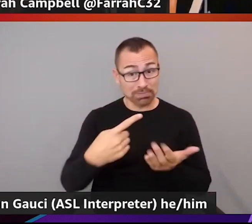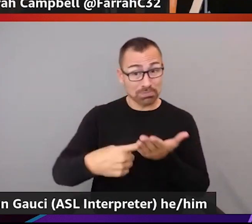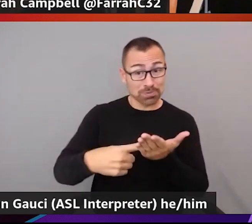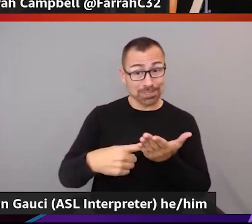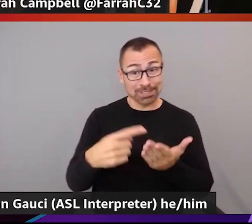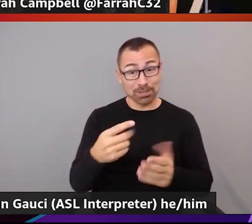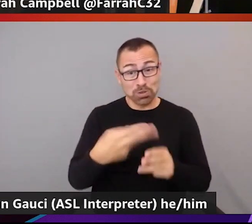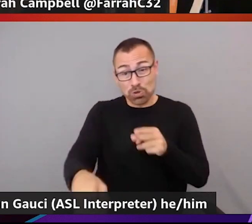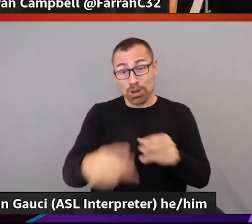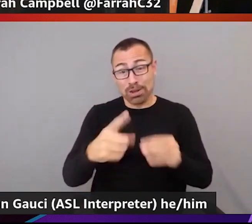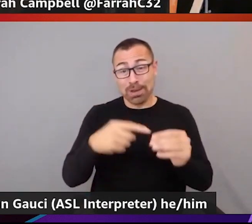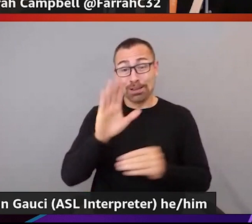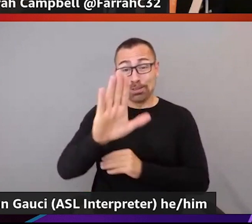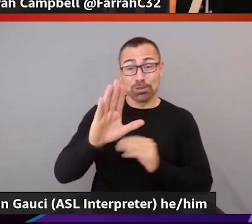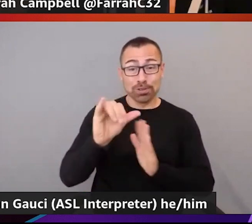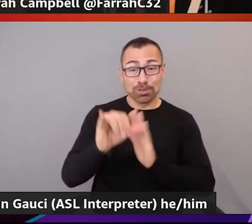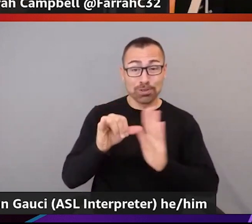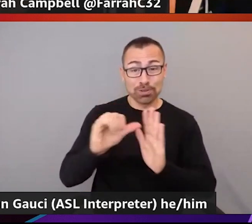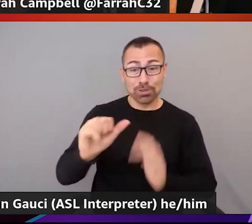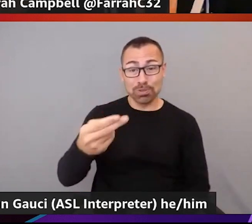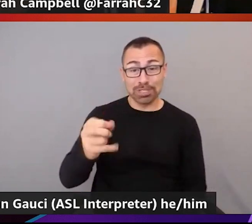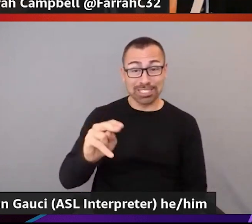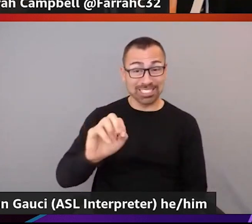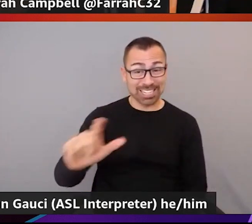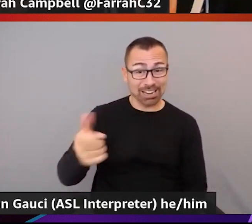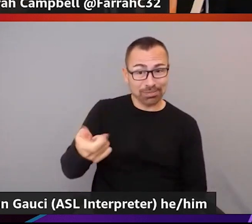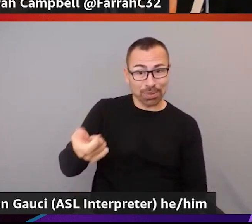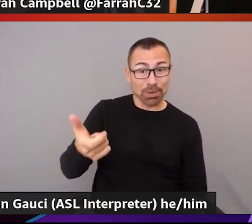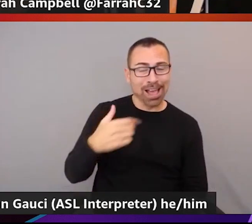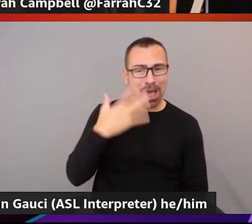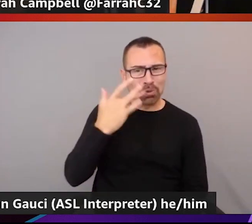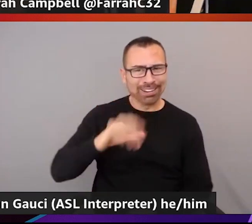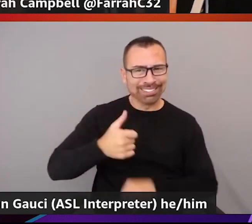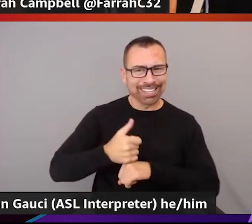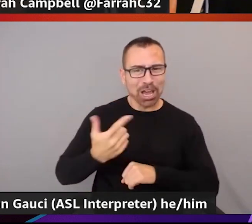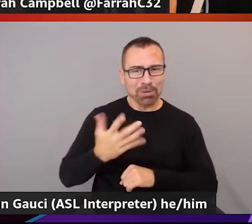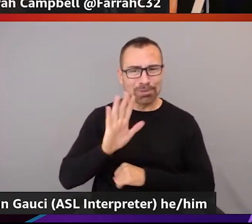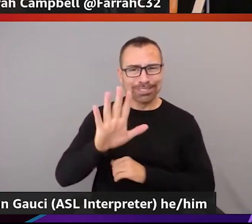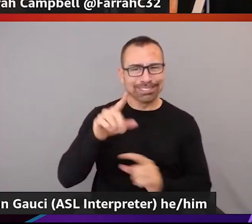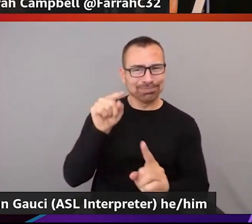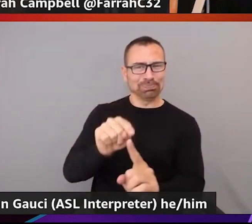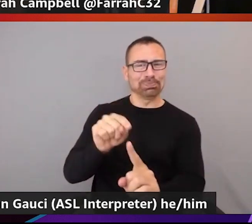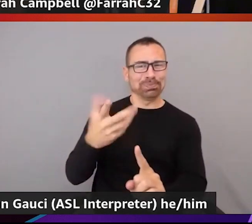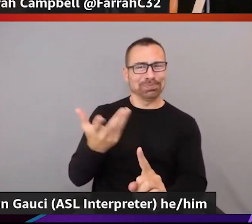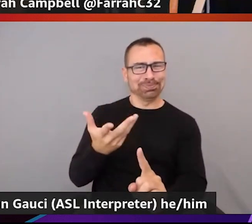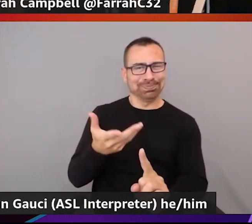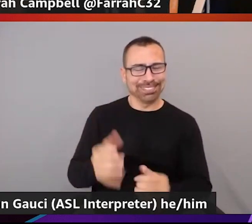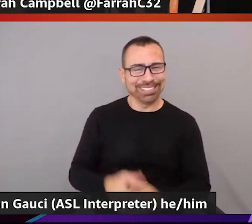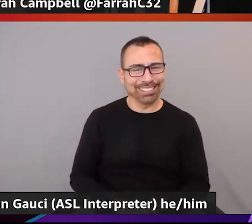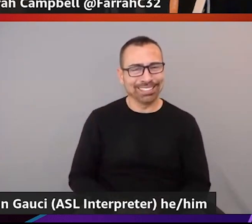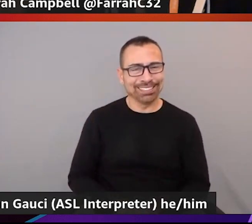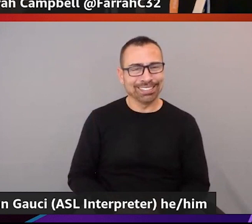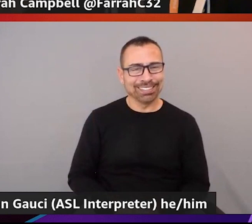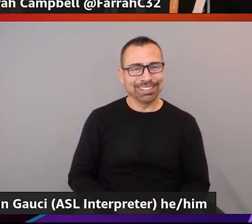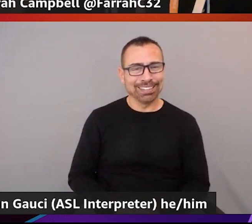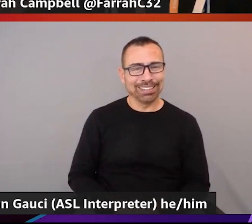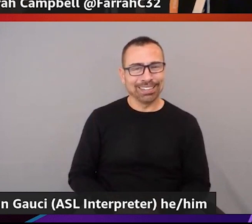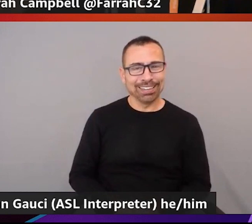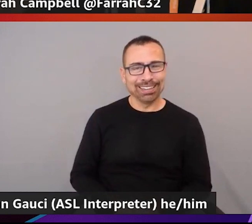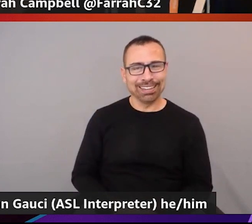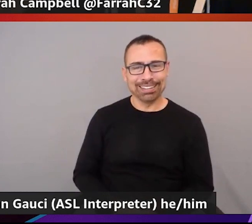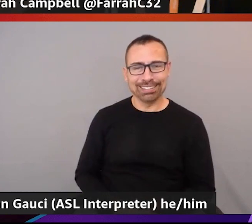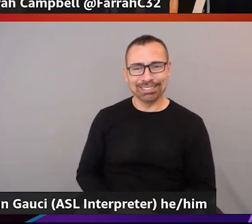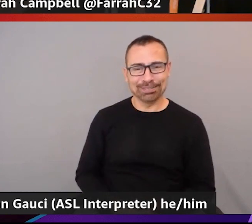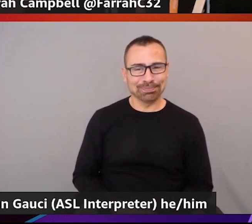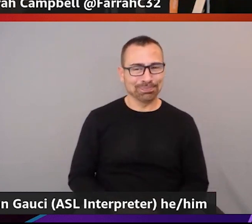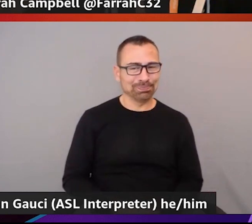YouTube channel and why you put it together and like what you're trying to teach? Yeah, for sure. I think